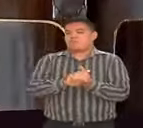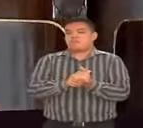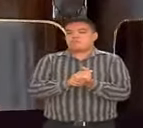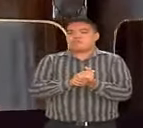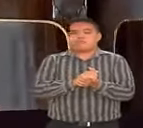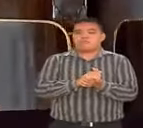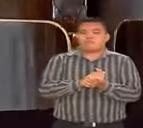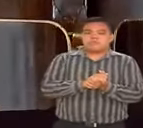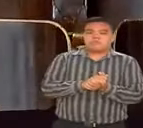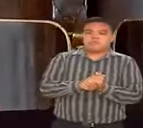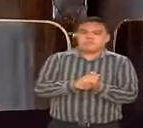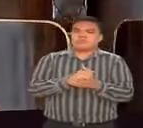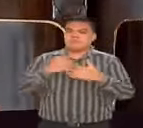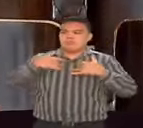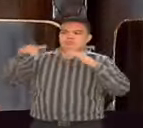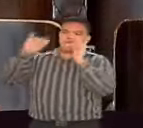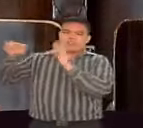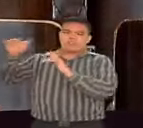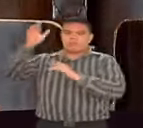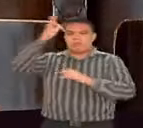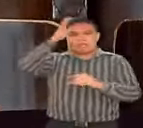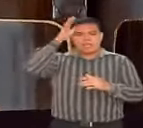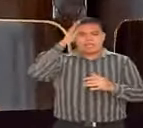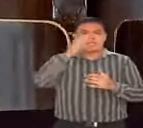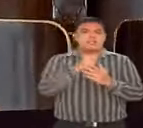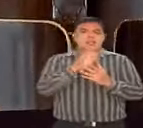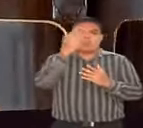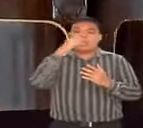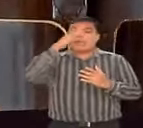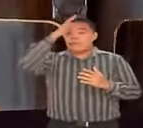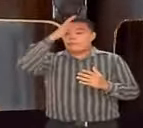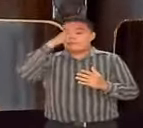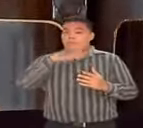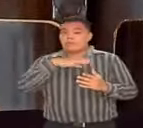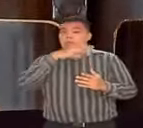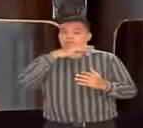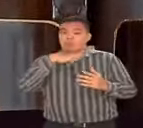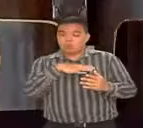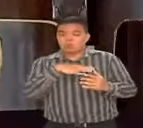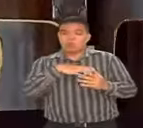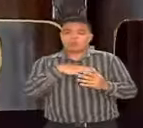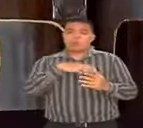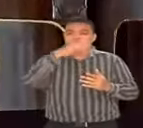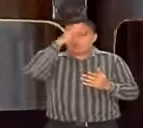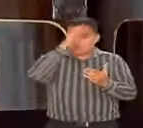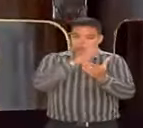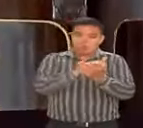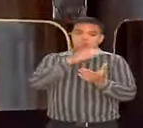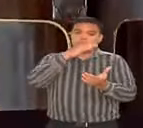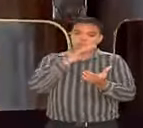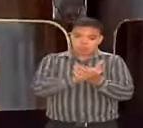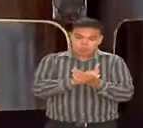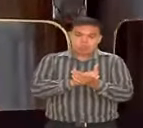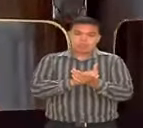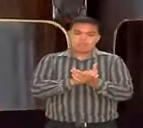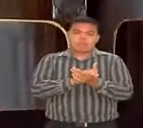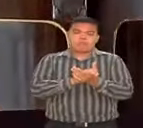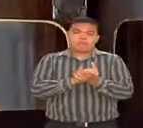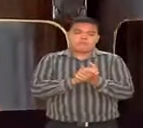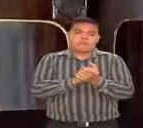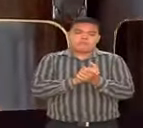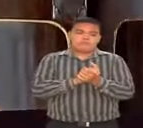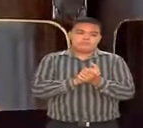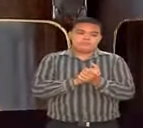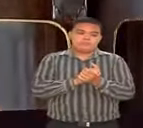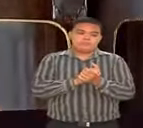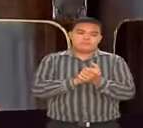Amen? Maluoy town mo. You know, wives and husbands, and this is something that, by the way, we're going to also